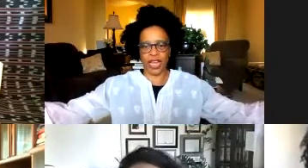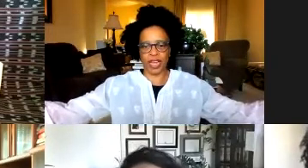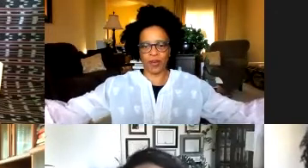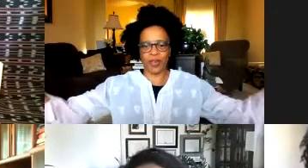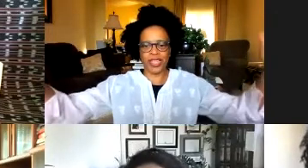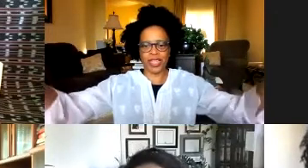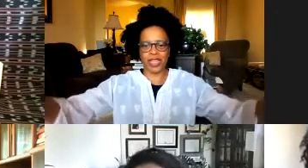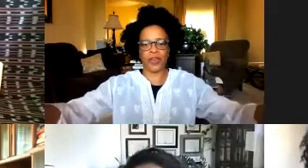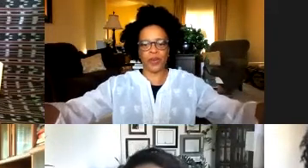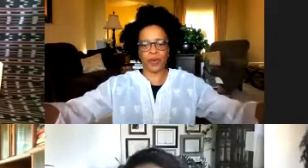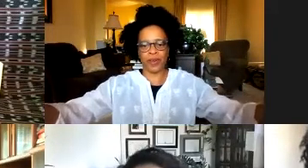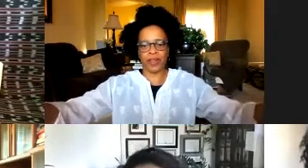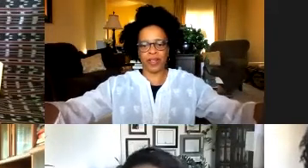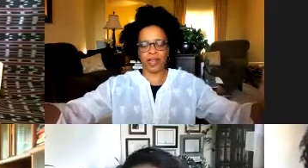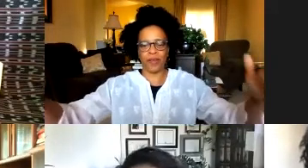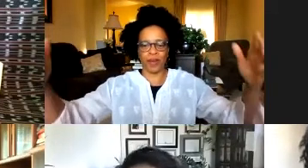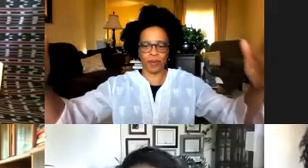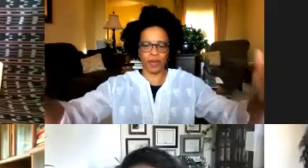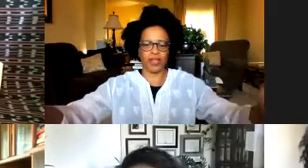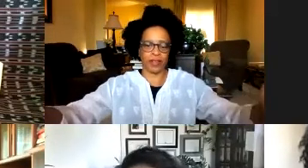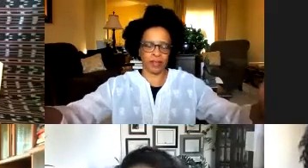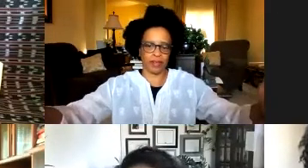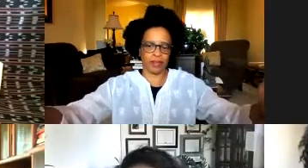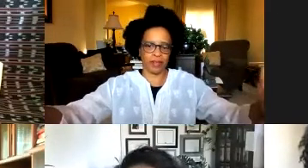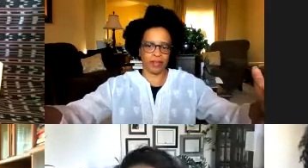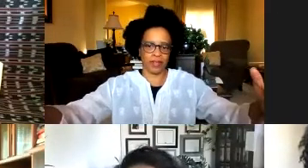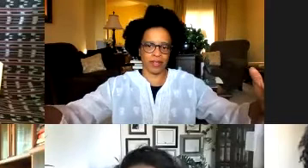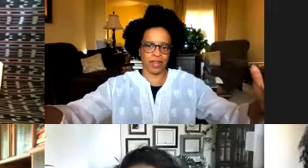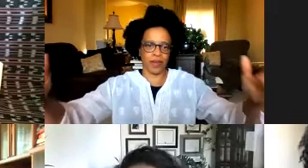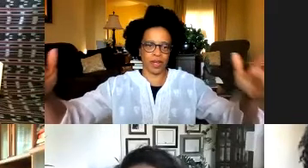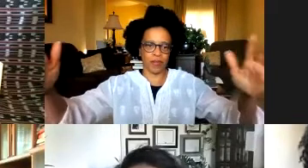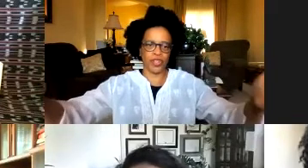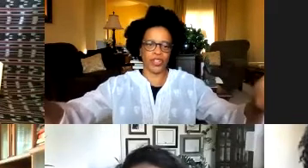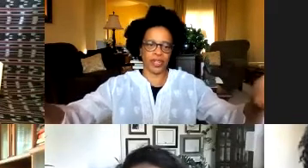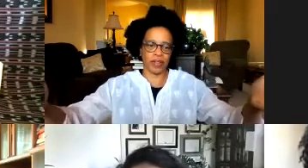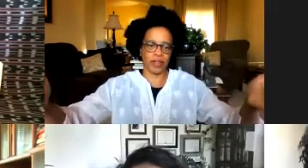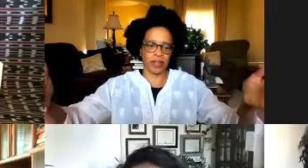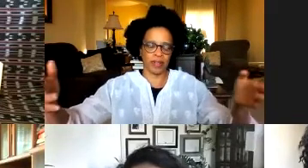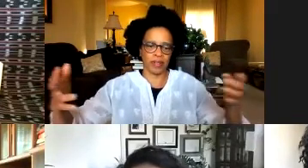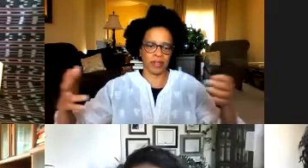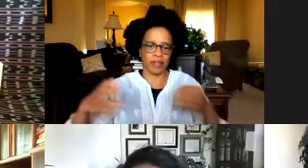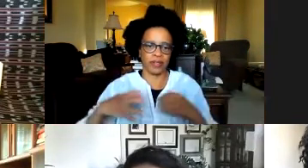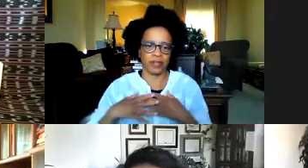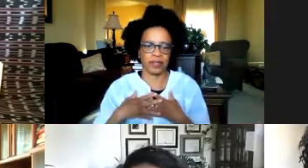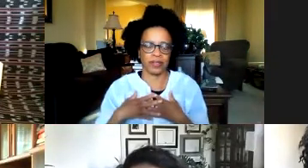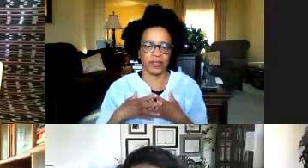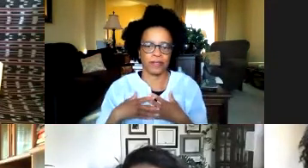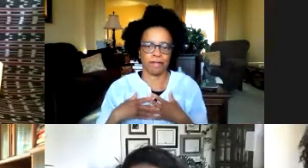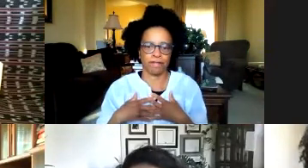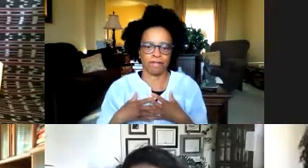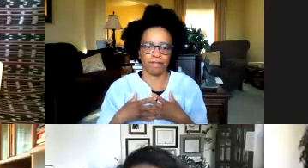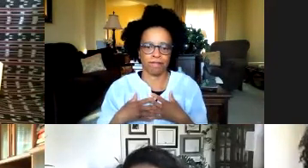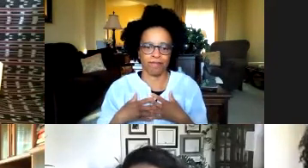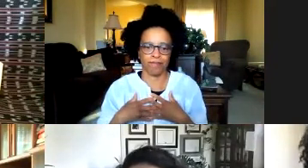support saying, we see you and we are with you and we appreciate you.